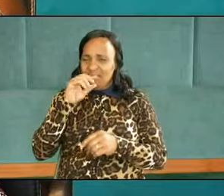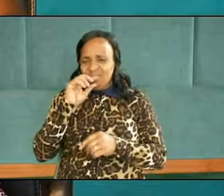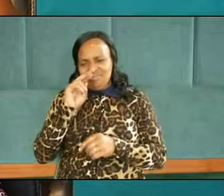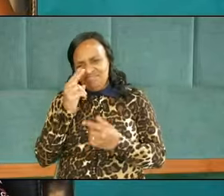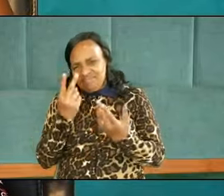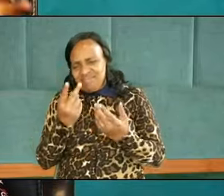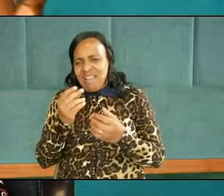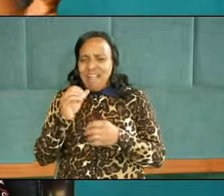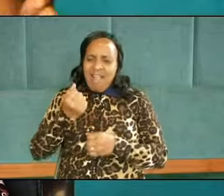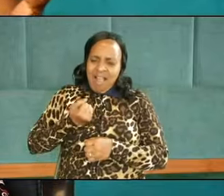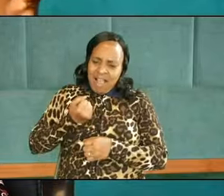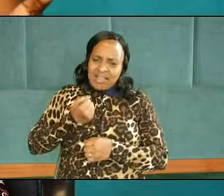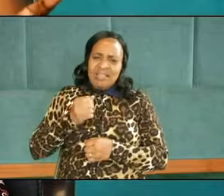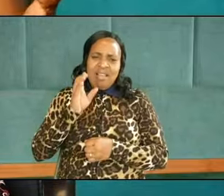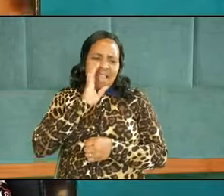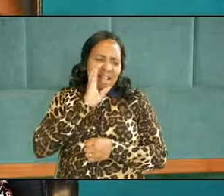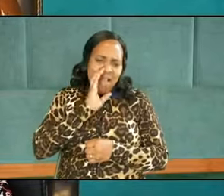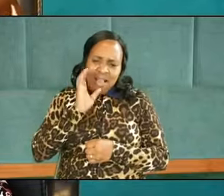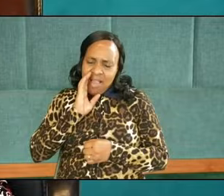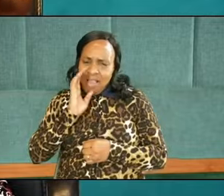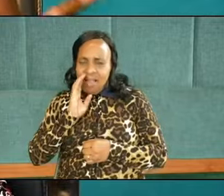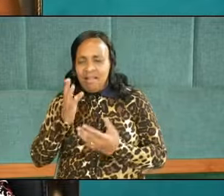and they're gossiping.